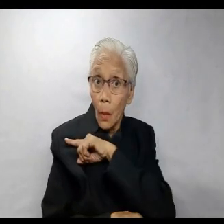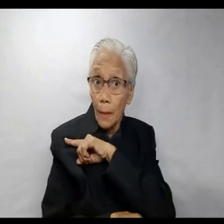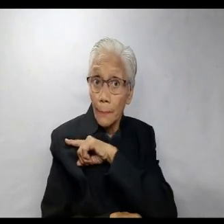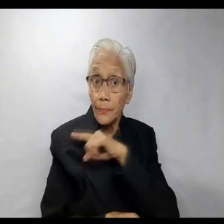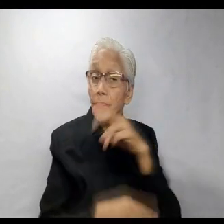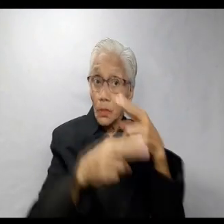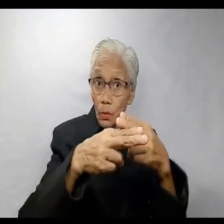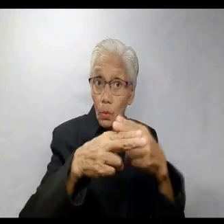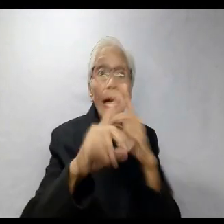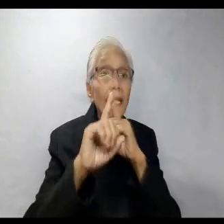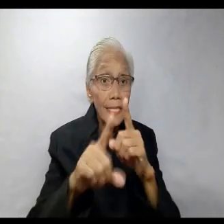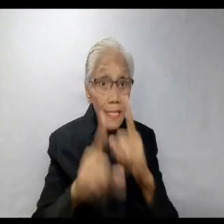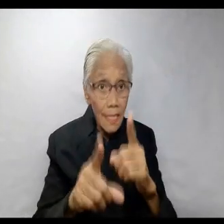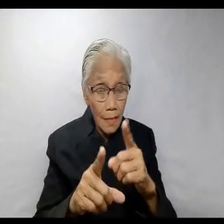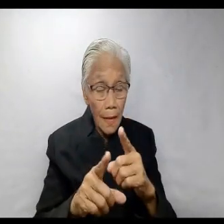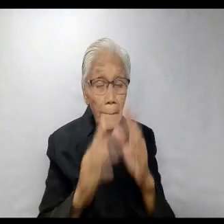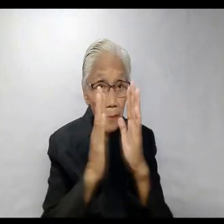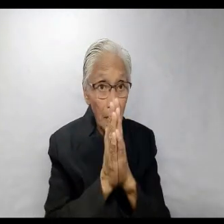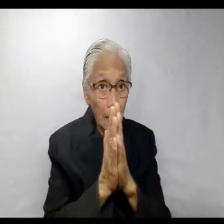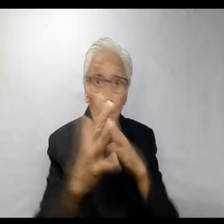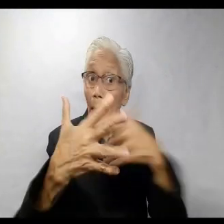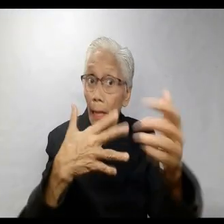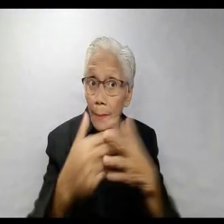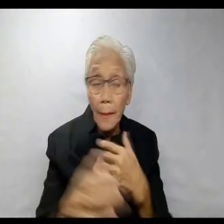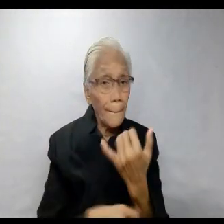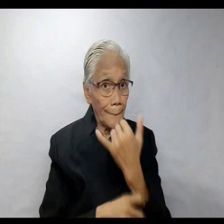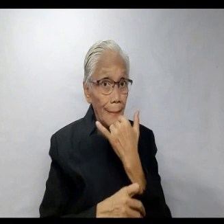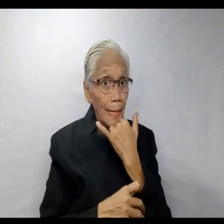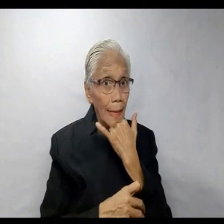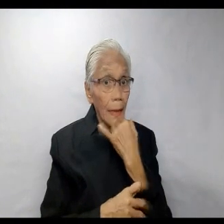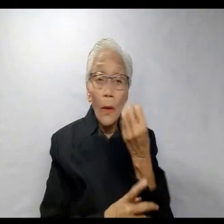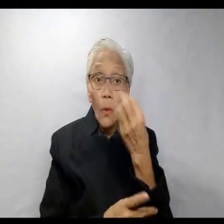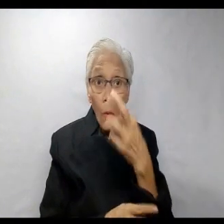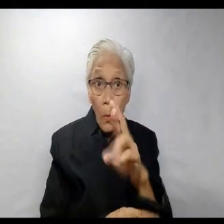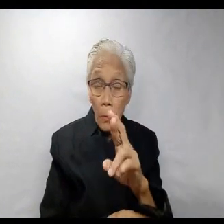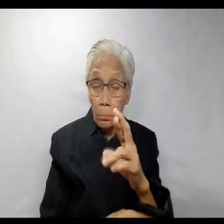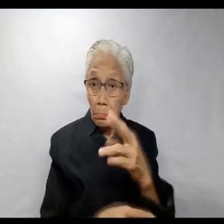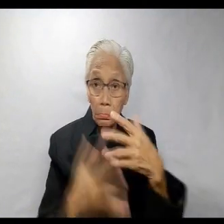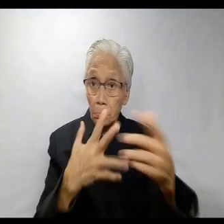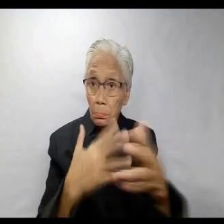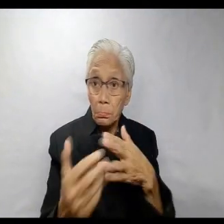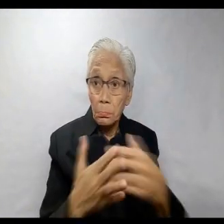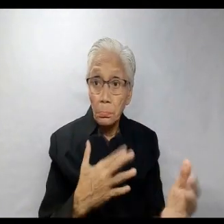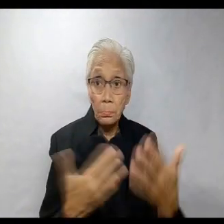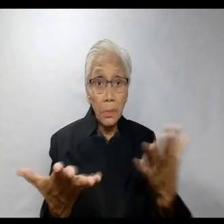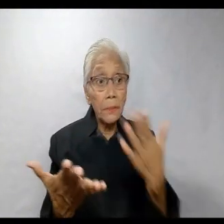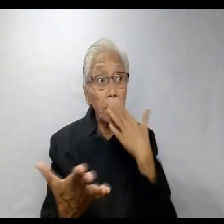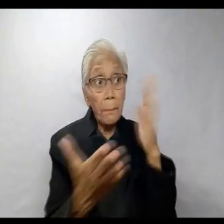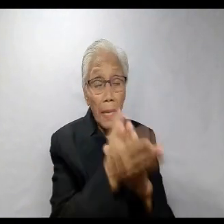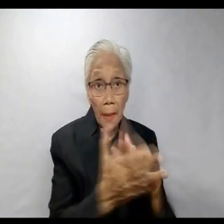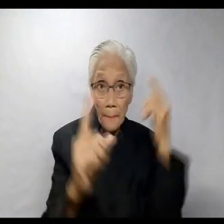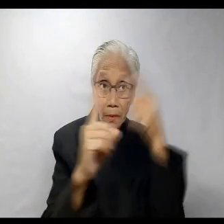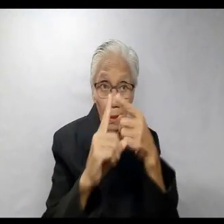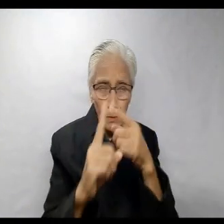so-called yes-answered prayers despite our wrong or even evil motives.